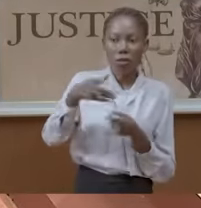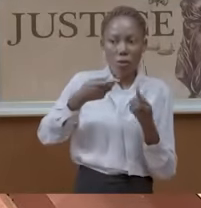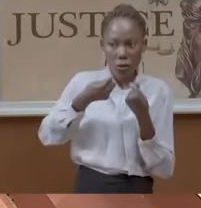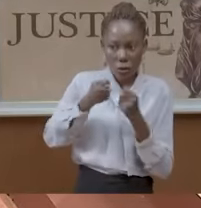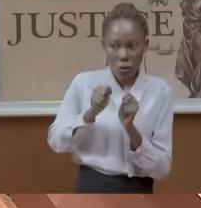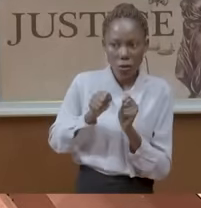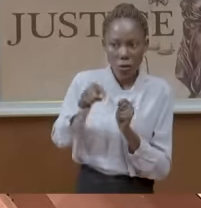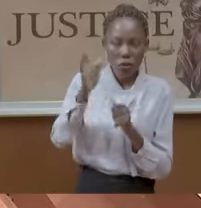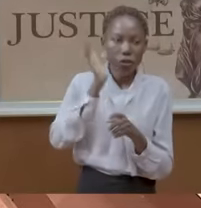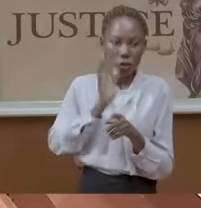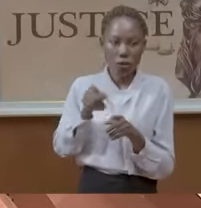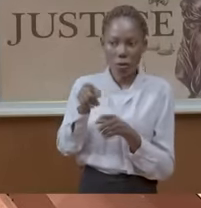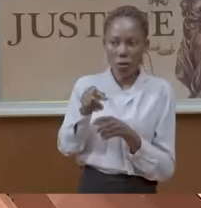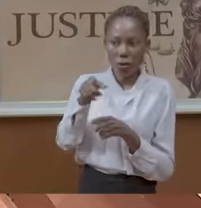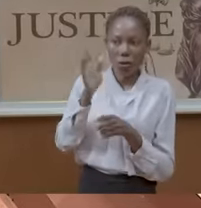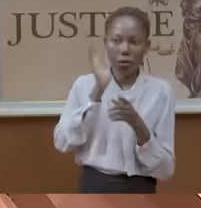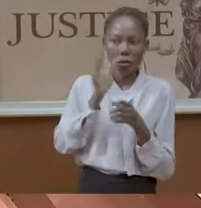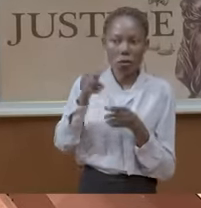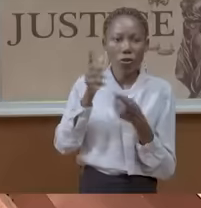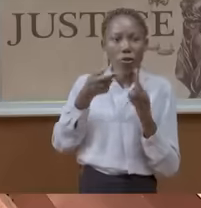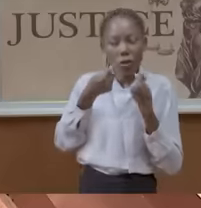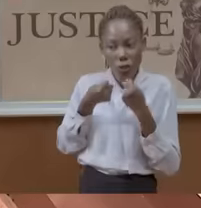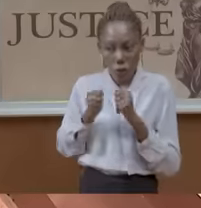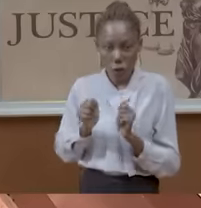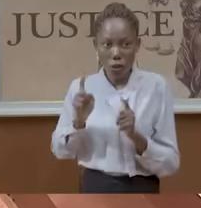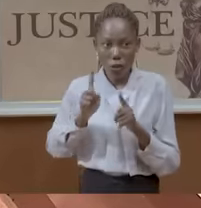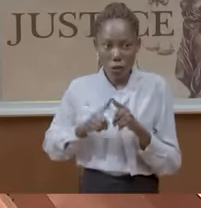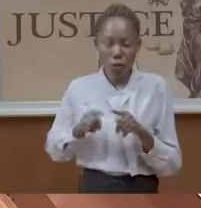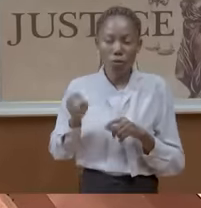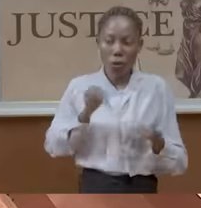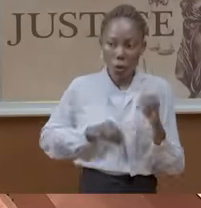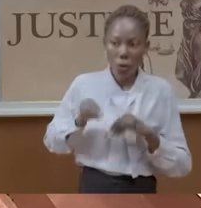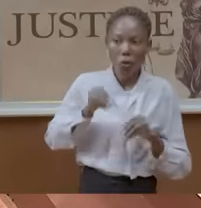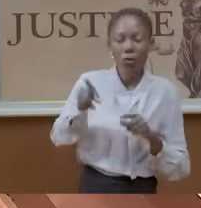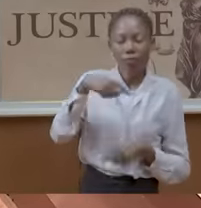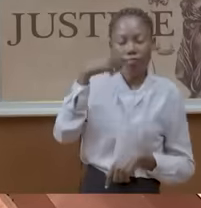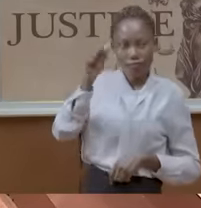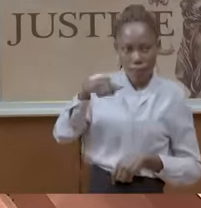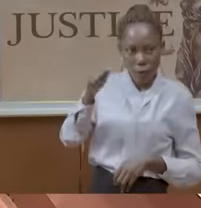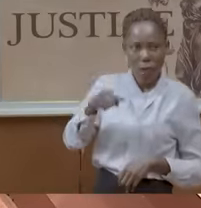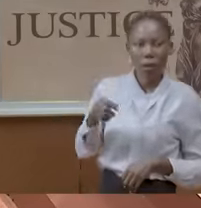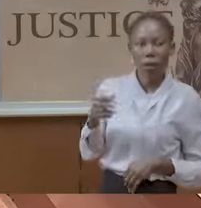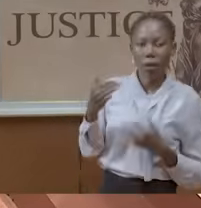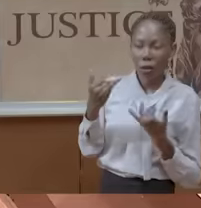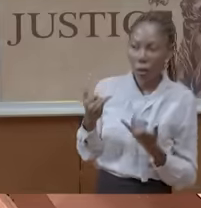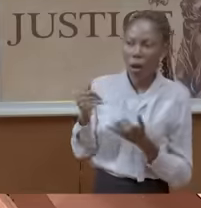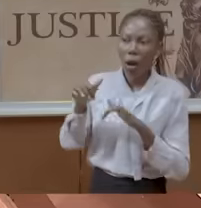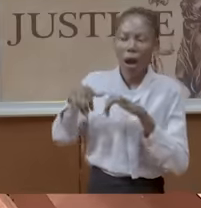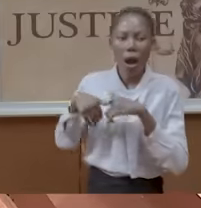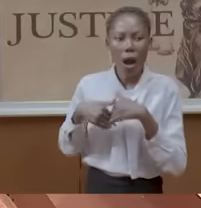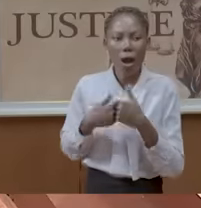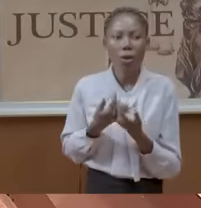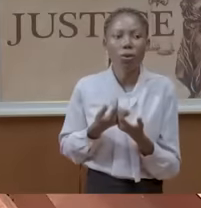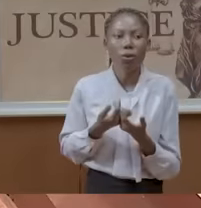tried to put something on. I'm asking a question. You've always tried to put something on the table. Of course. Now, of course. How come the